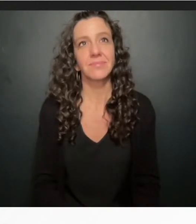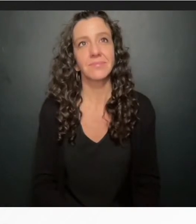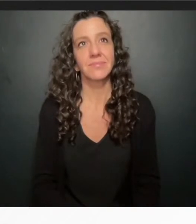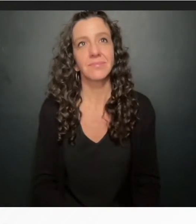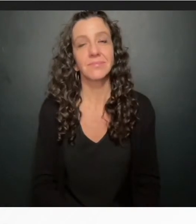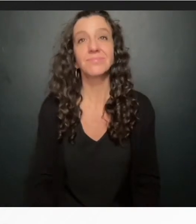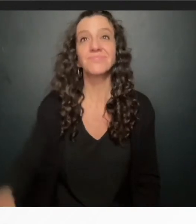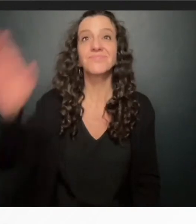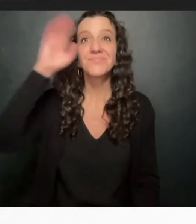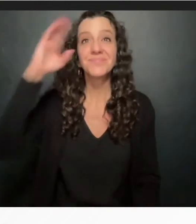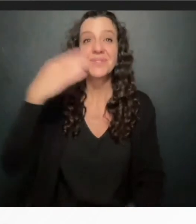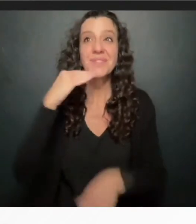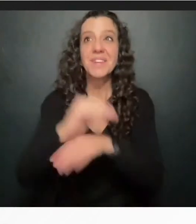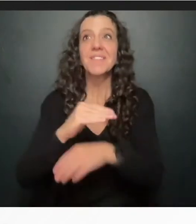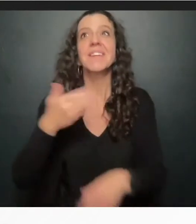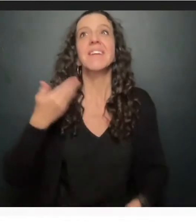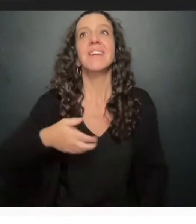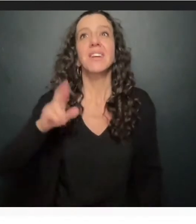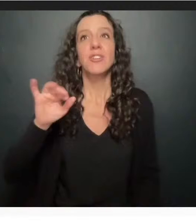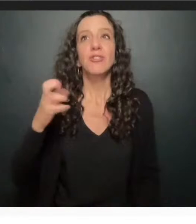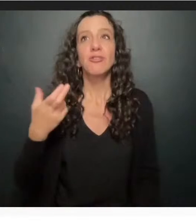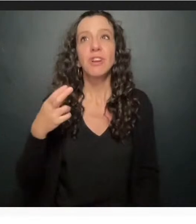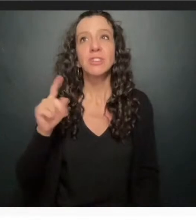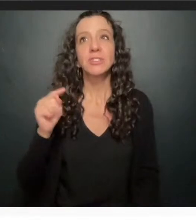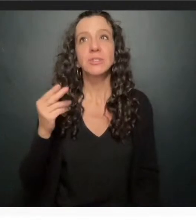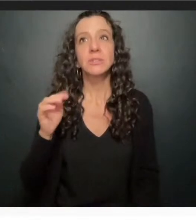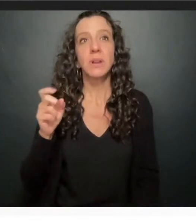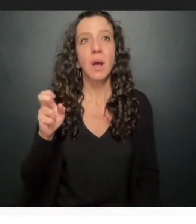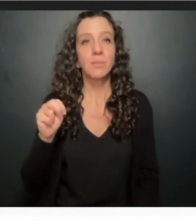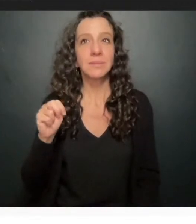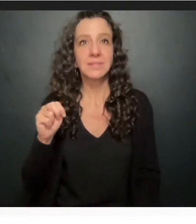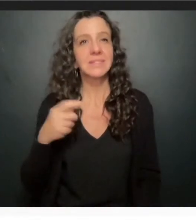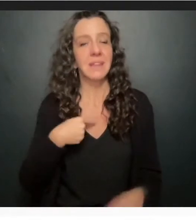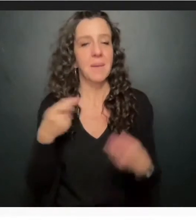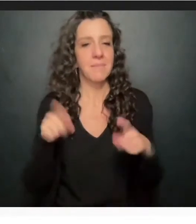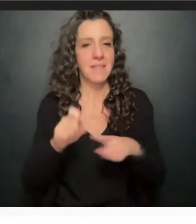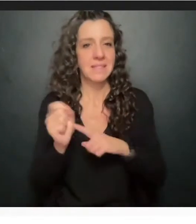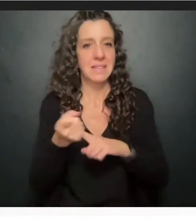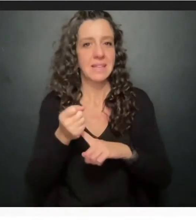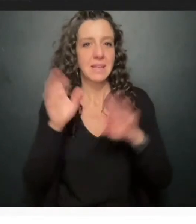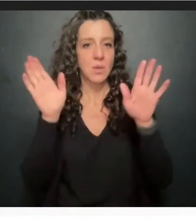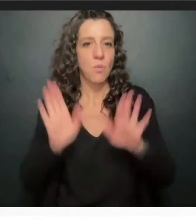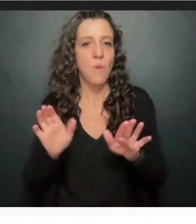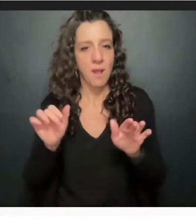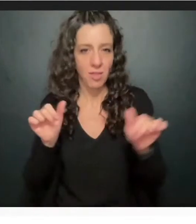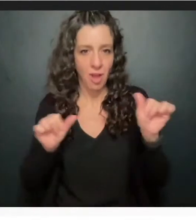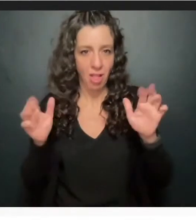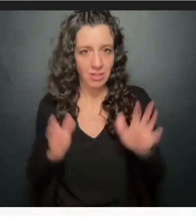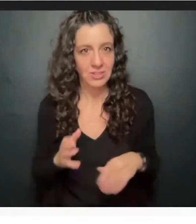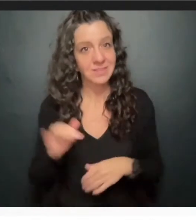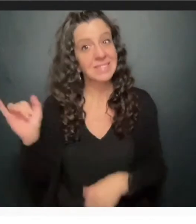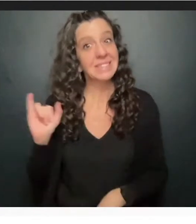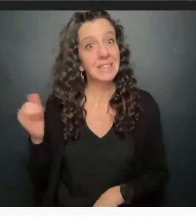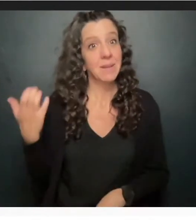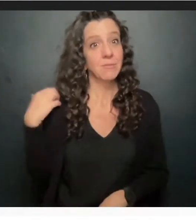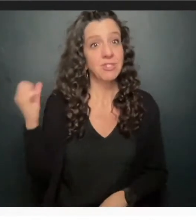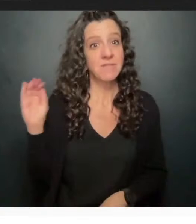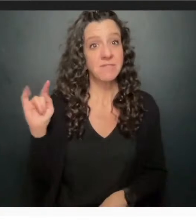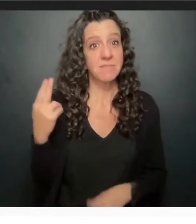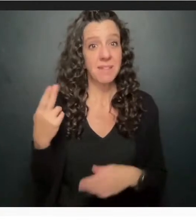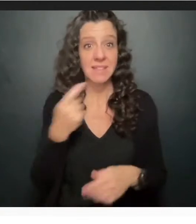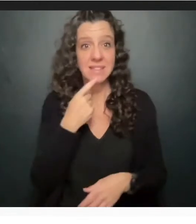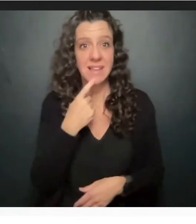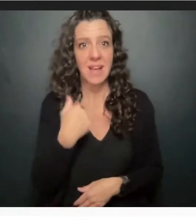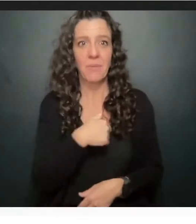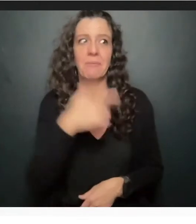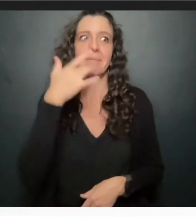Good evening, Rich Thompson, incident meteorologist on the Franklin incident. As Chief Smith alluded to, we did have quite a pleasurable,